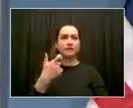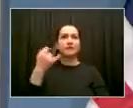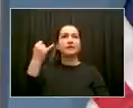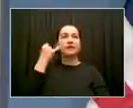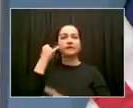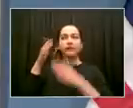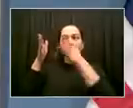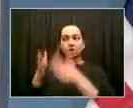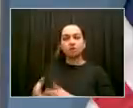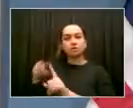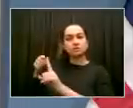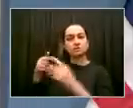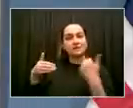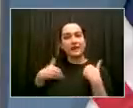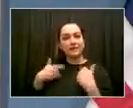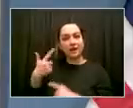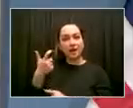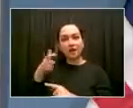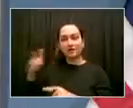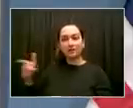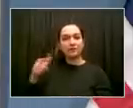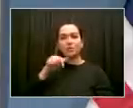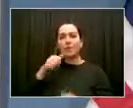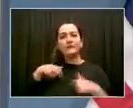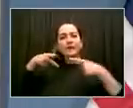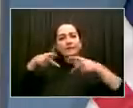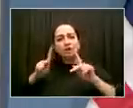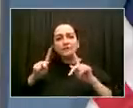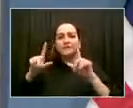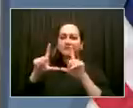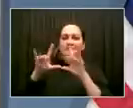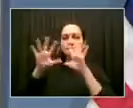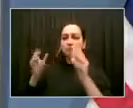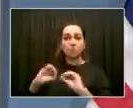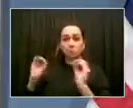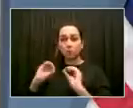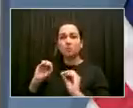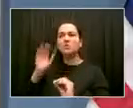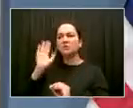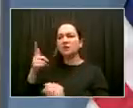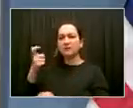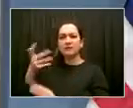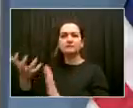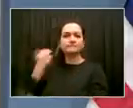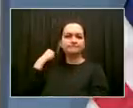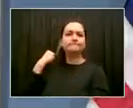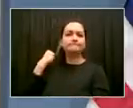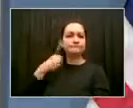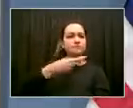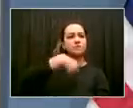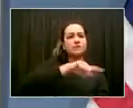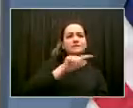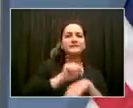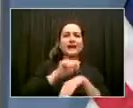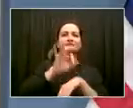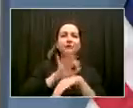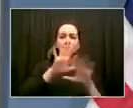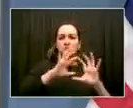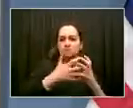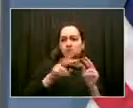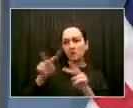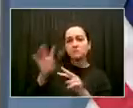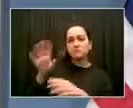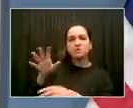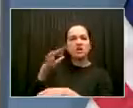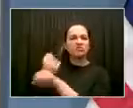day in and day out. When you look at the gun arrests that we've made in New York City through the first 2 months of this year, Mr. Mayor, over a